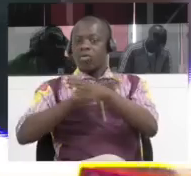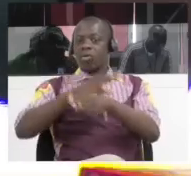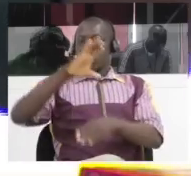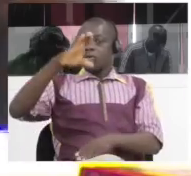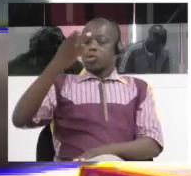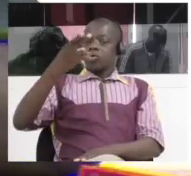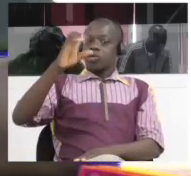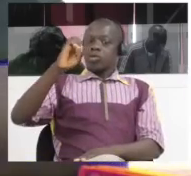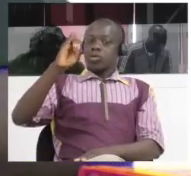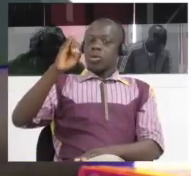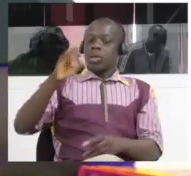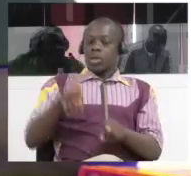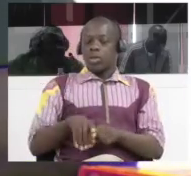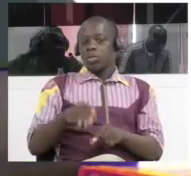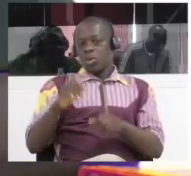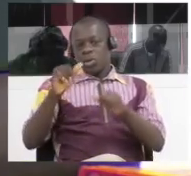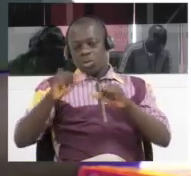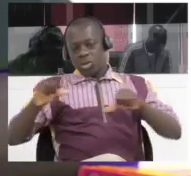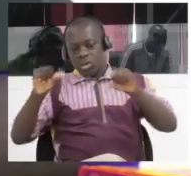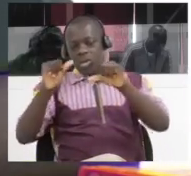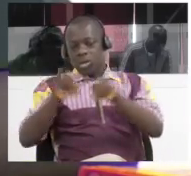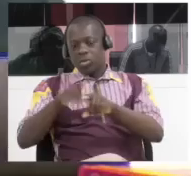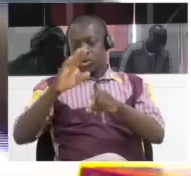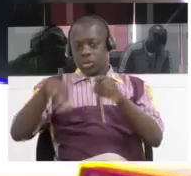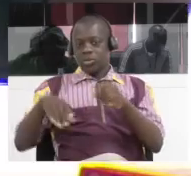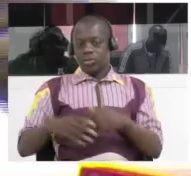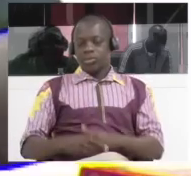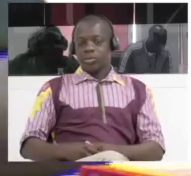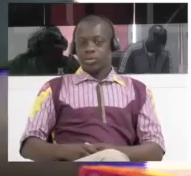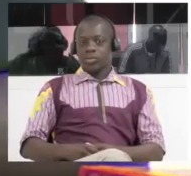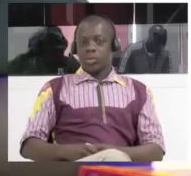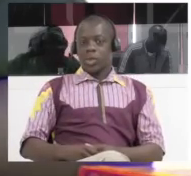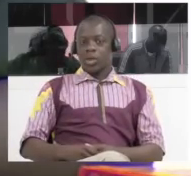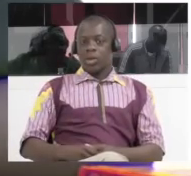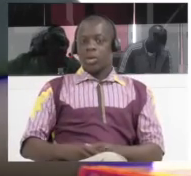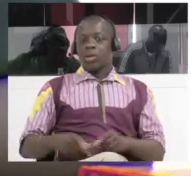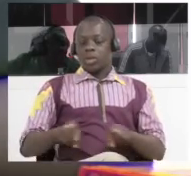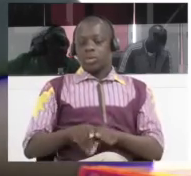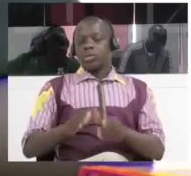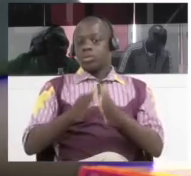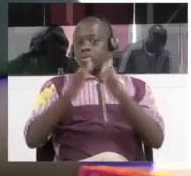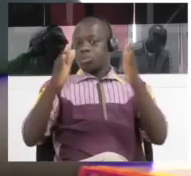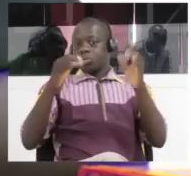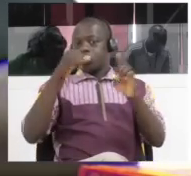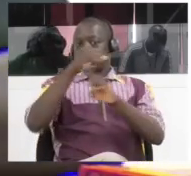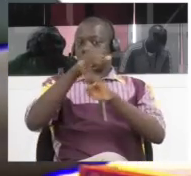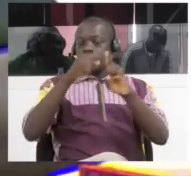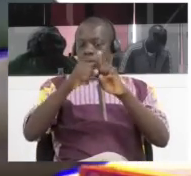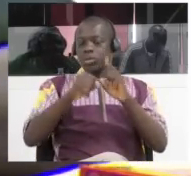or somewhere around that end. So of course this was a dynamic situation as well. You know,